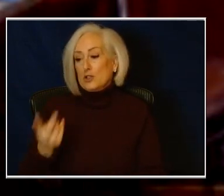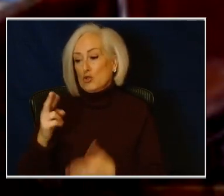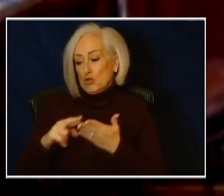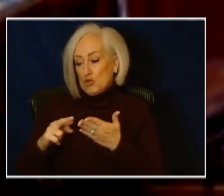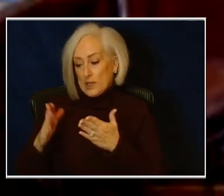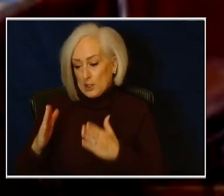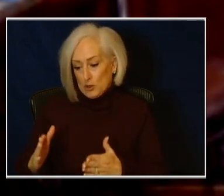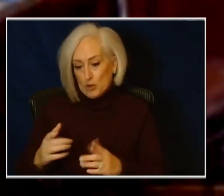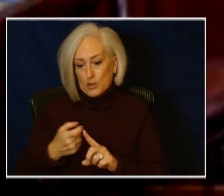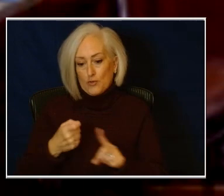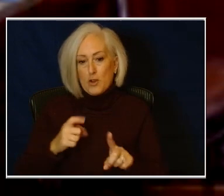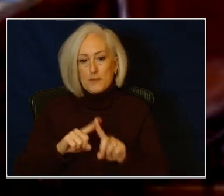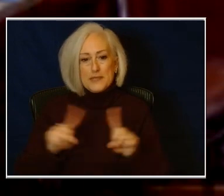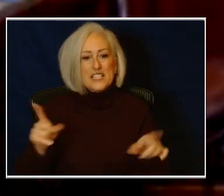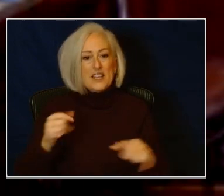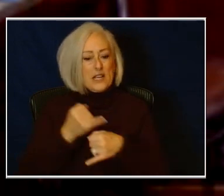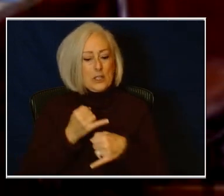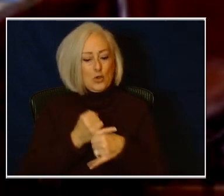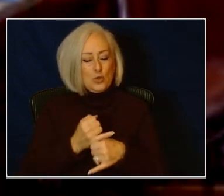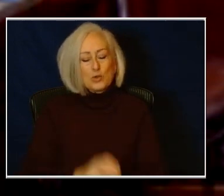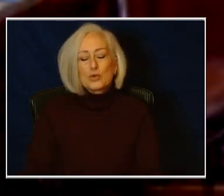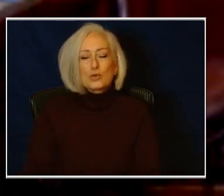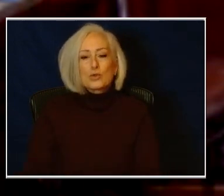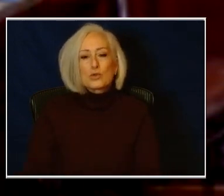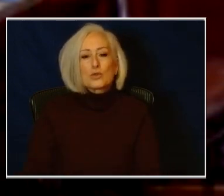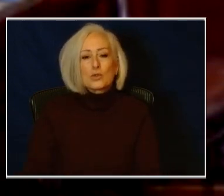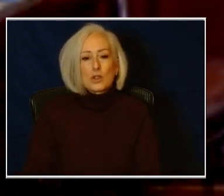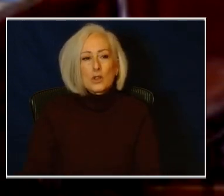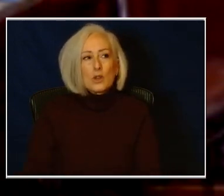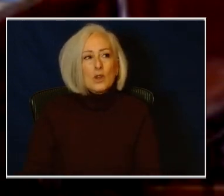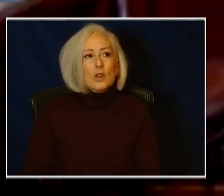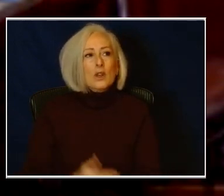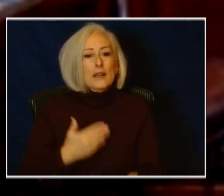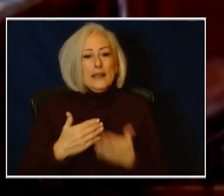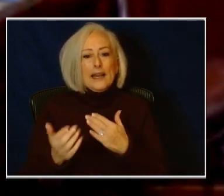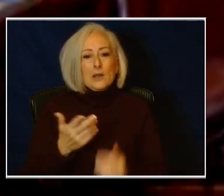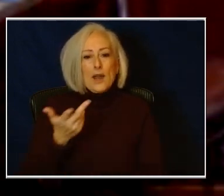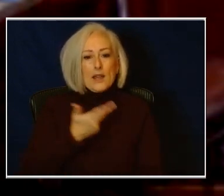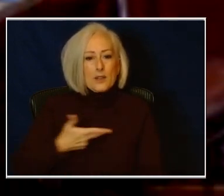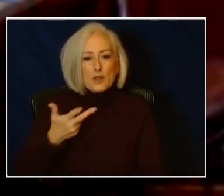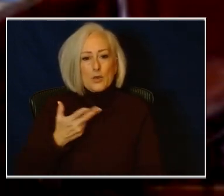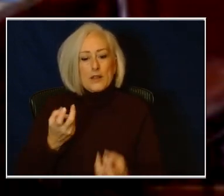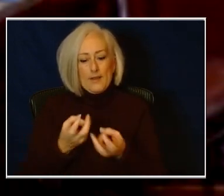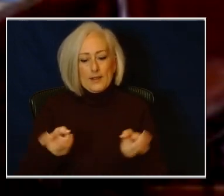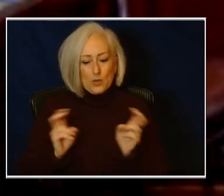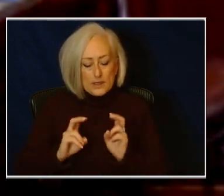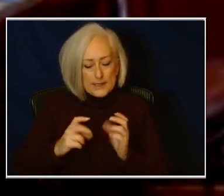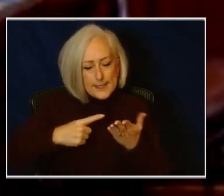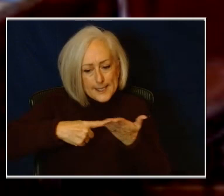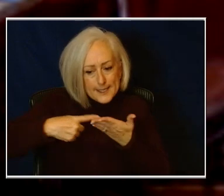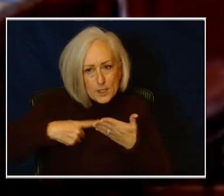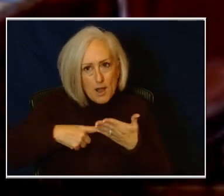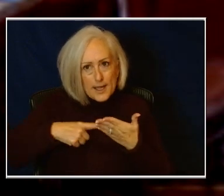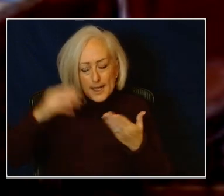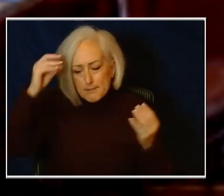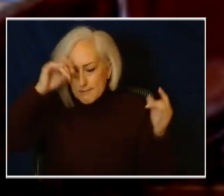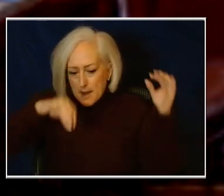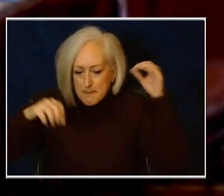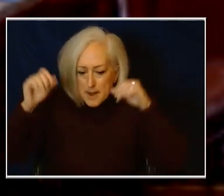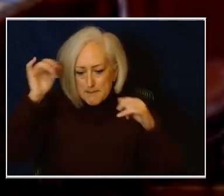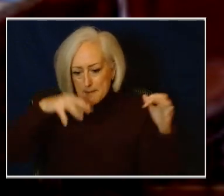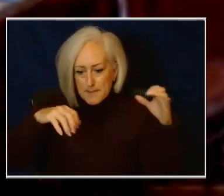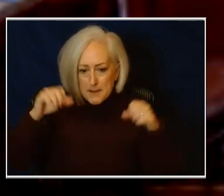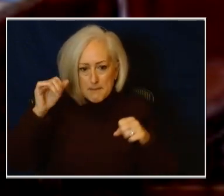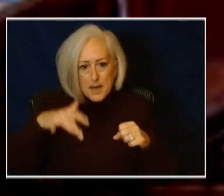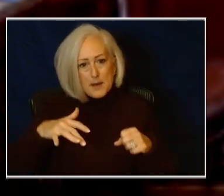institutions. But we were sitting at the table and this brainstorming started happening. So you don't have the when